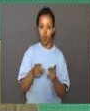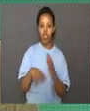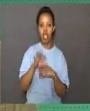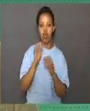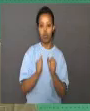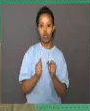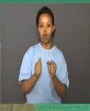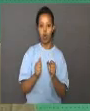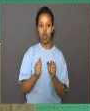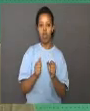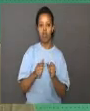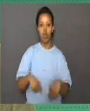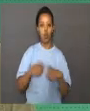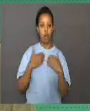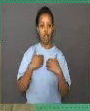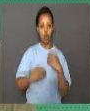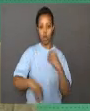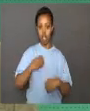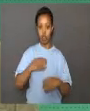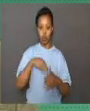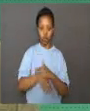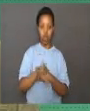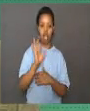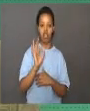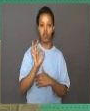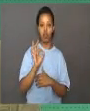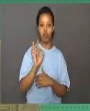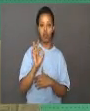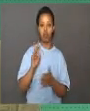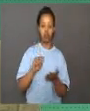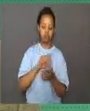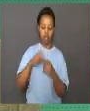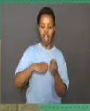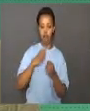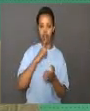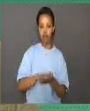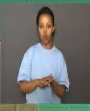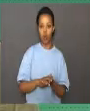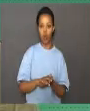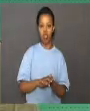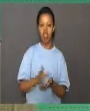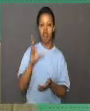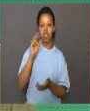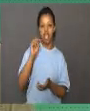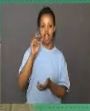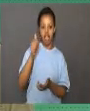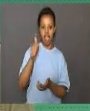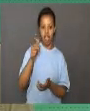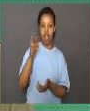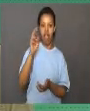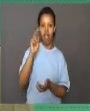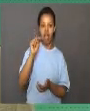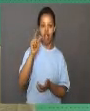living organisms. It is in DNA, RNA, and